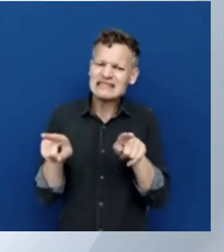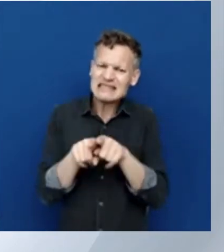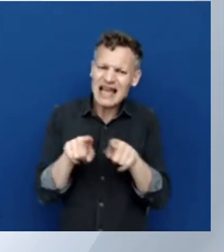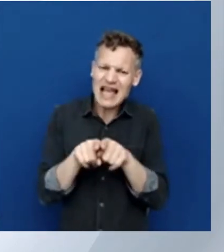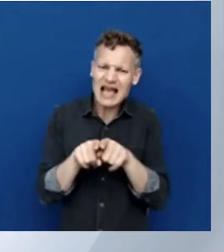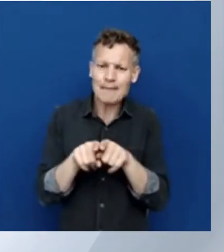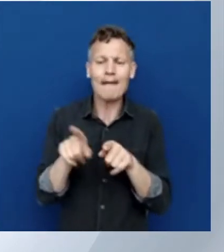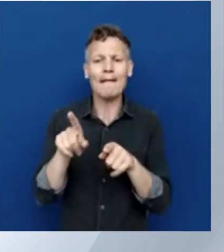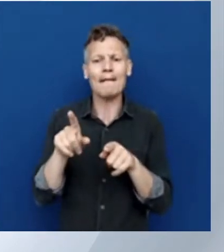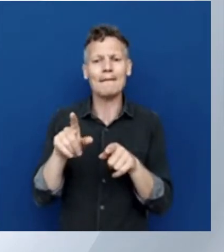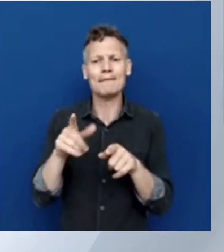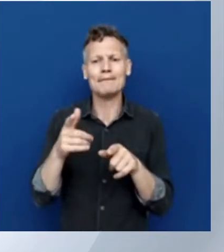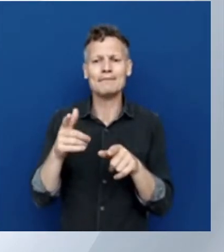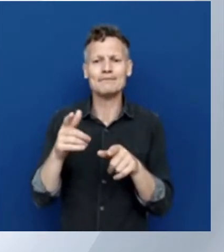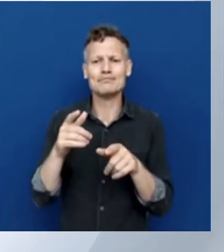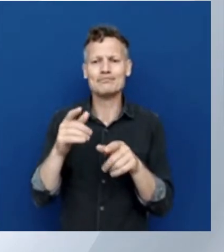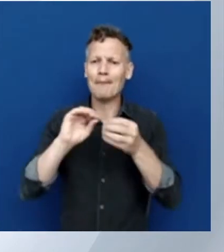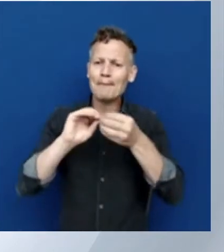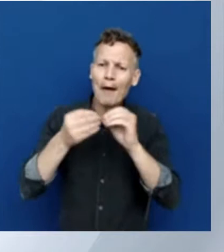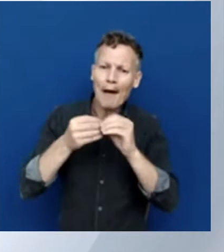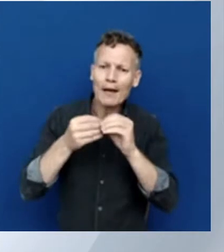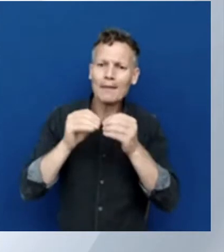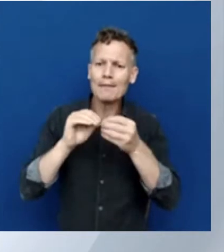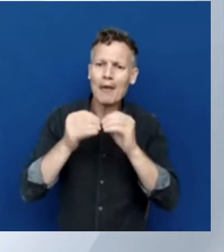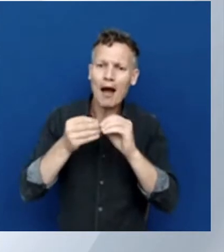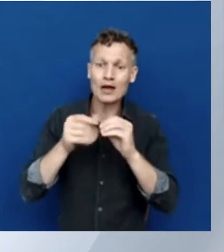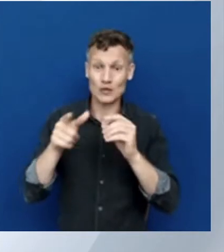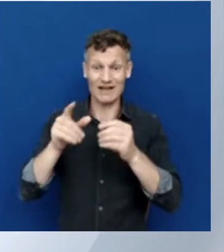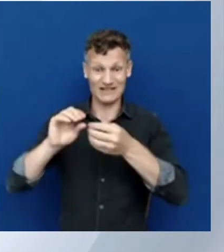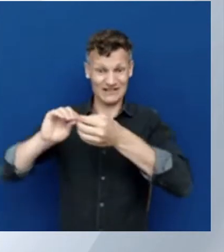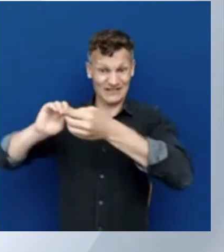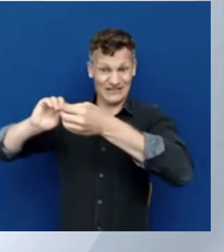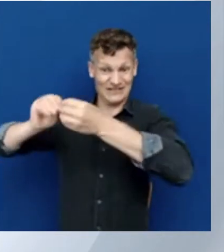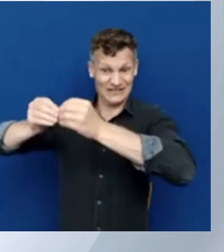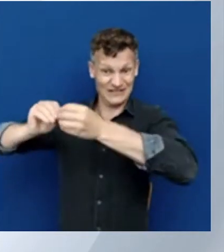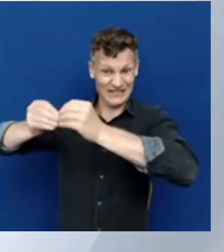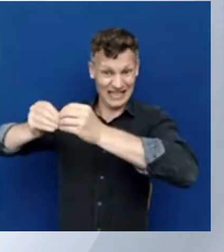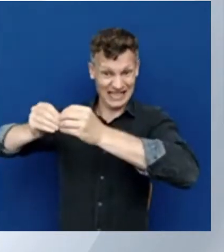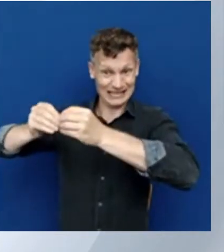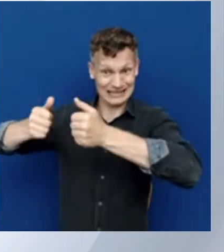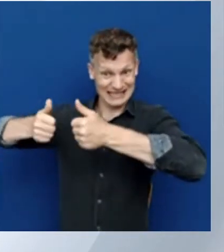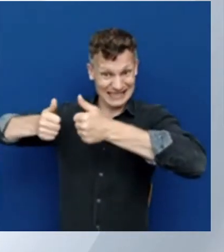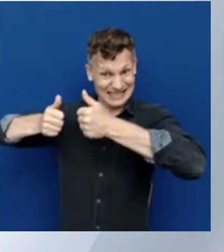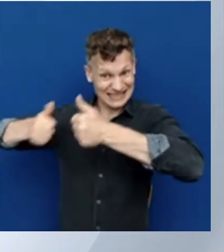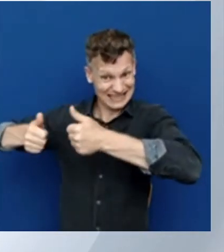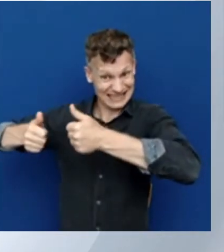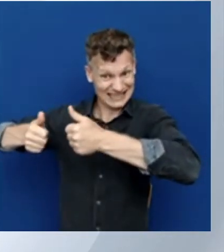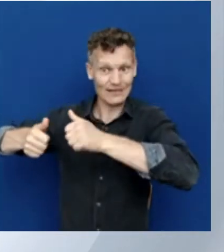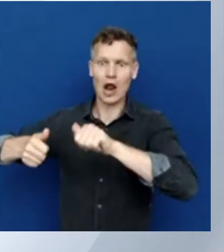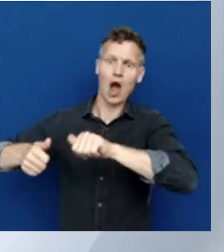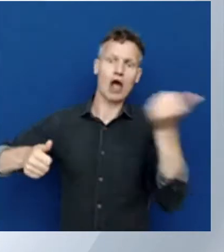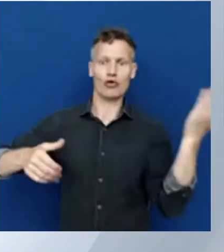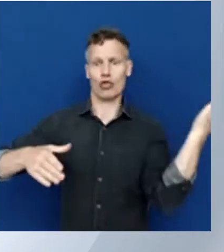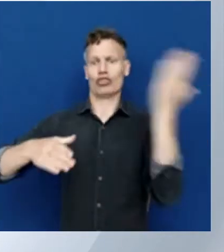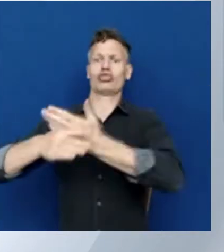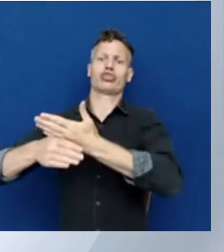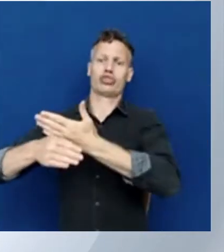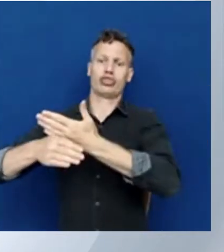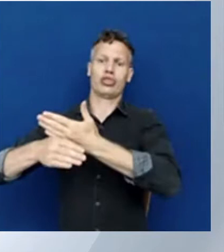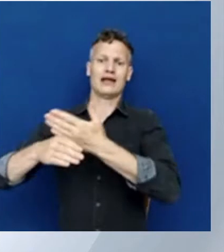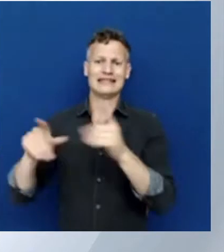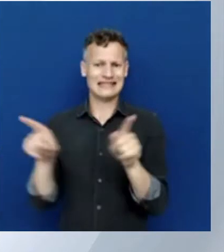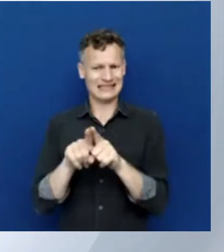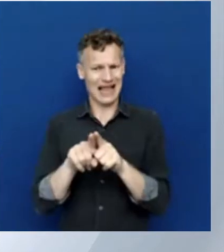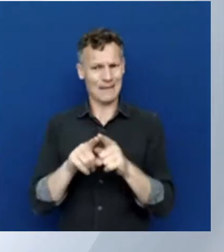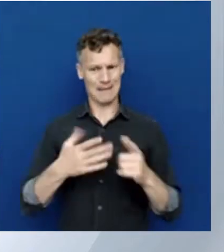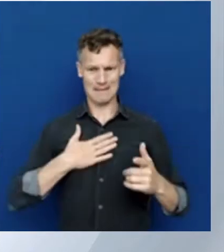off, something else happens. Because just like I handled bolt-on accessible issues in my life, what we